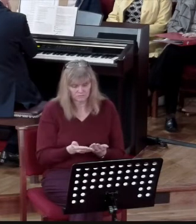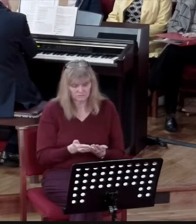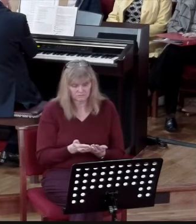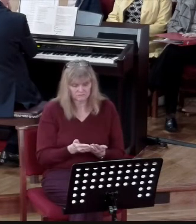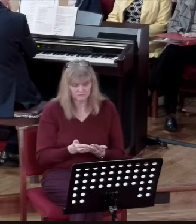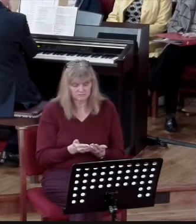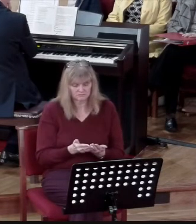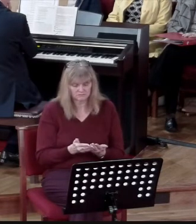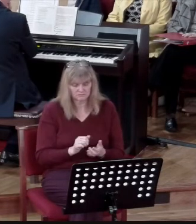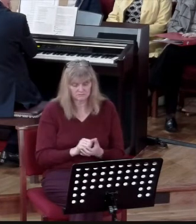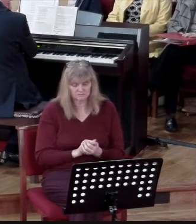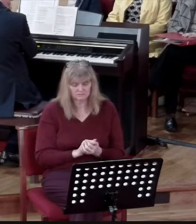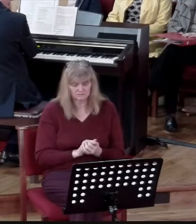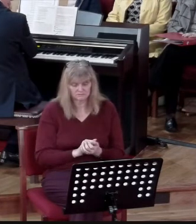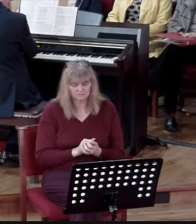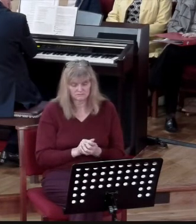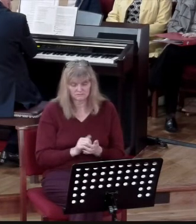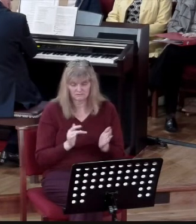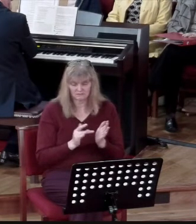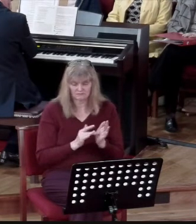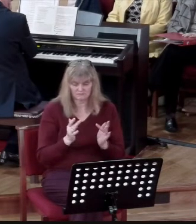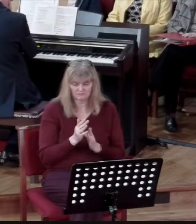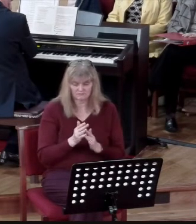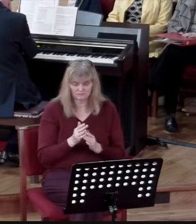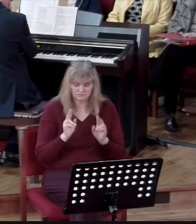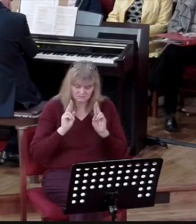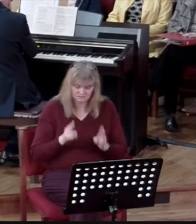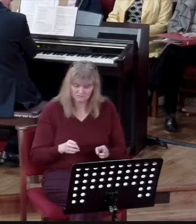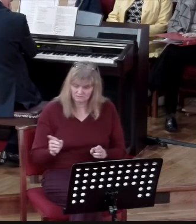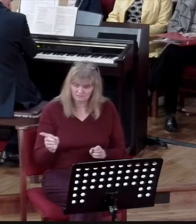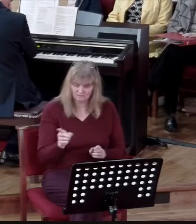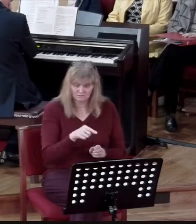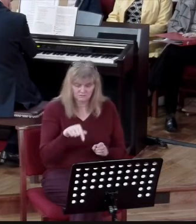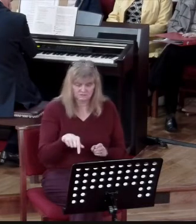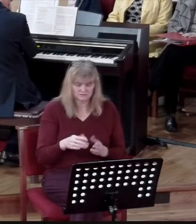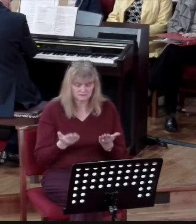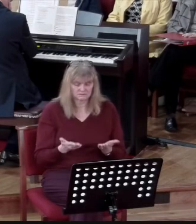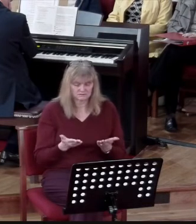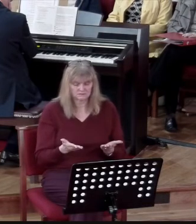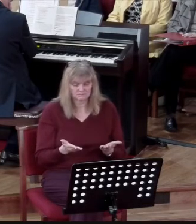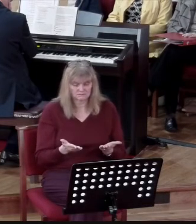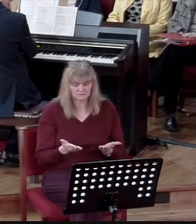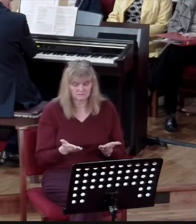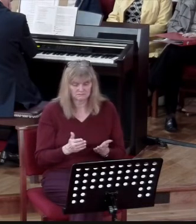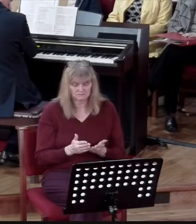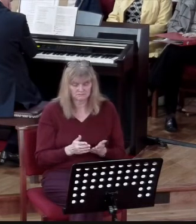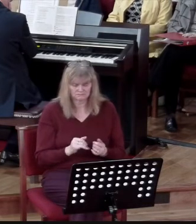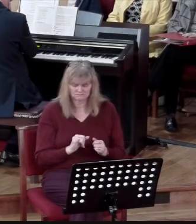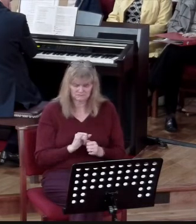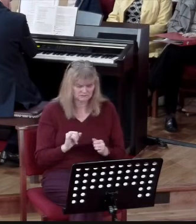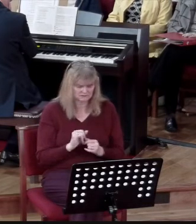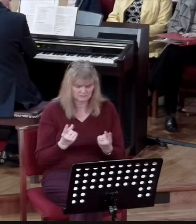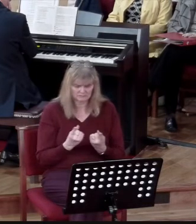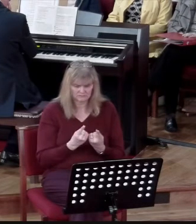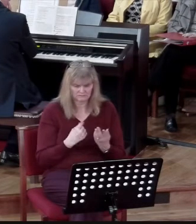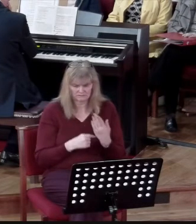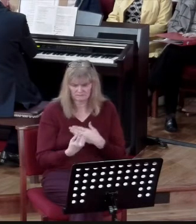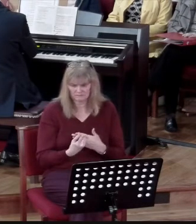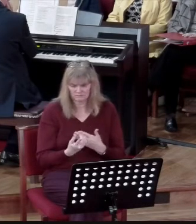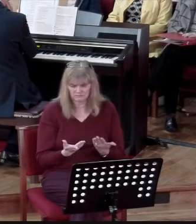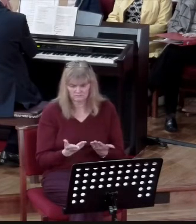Lord, we look upon that world that Jesus died for, and it's a world full of trouble and tragedy, as well as all of good